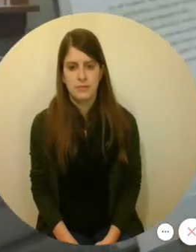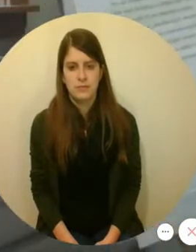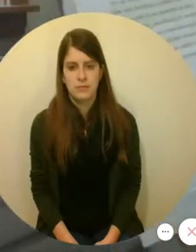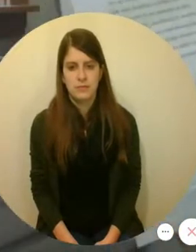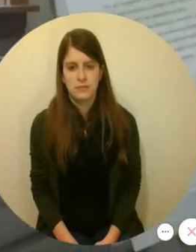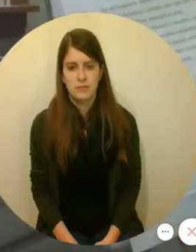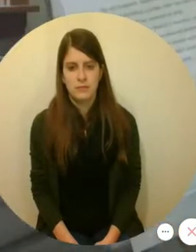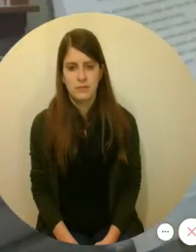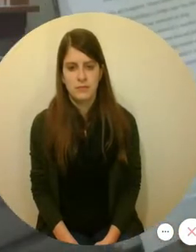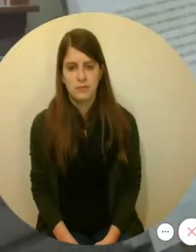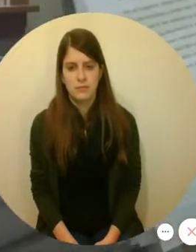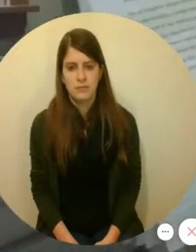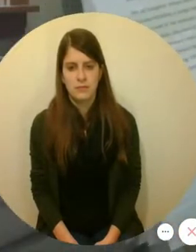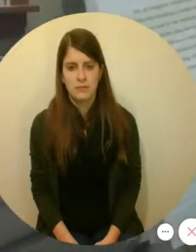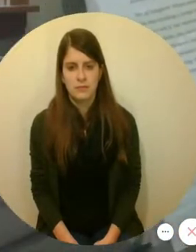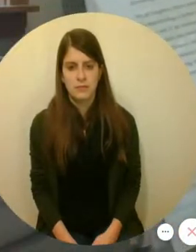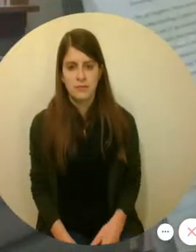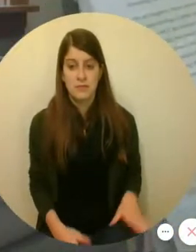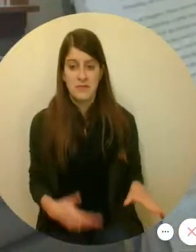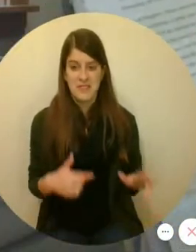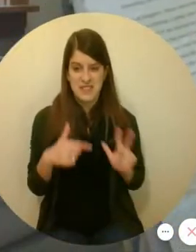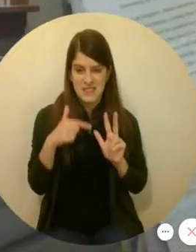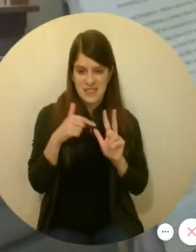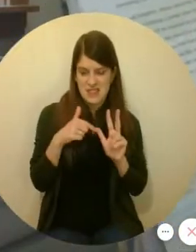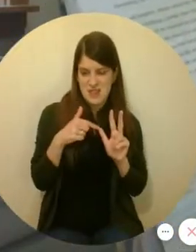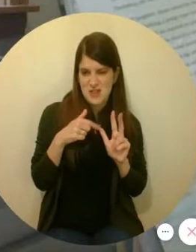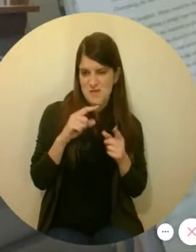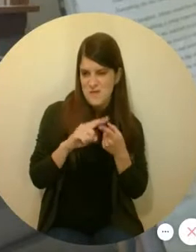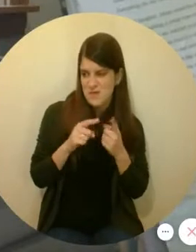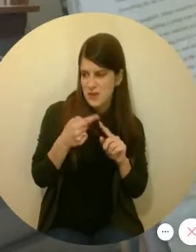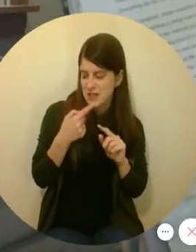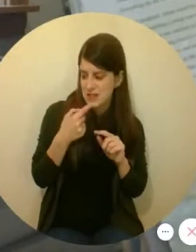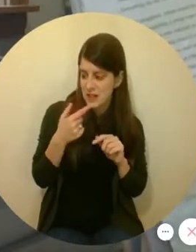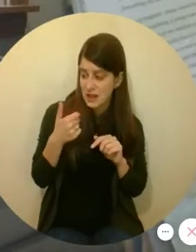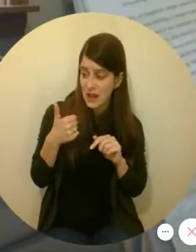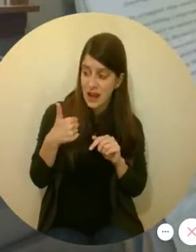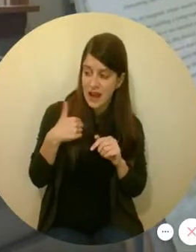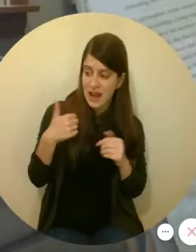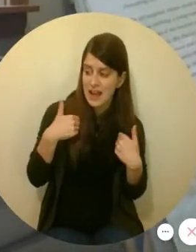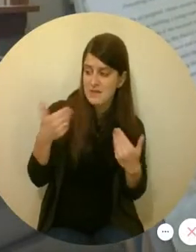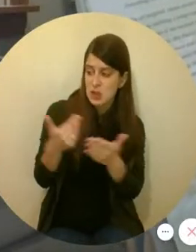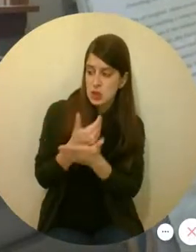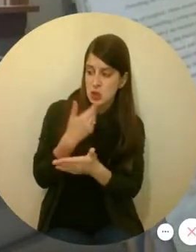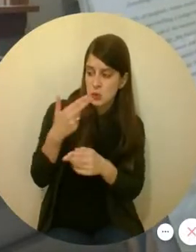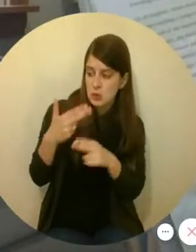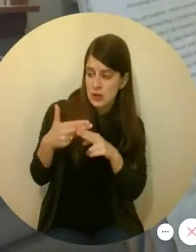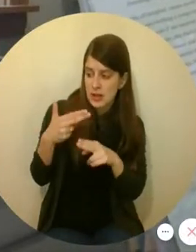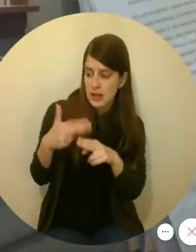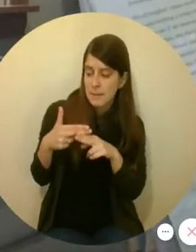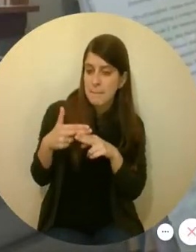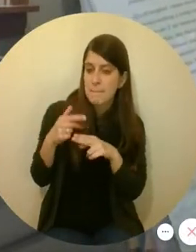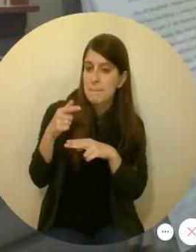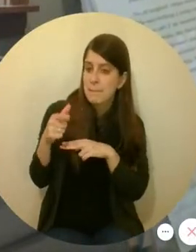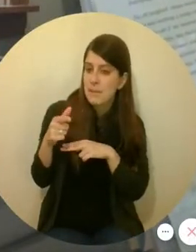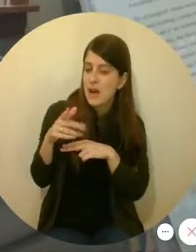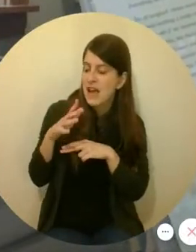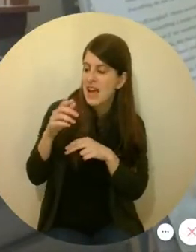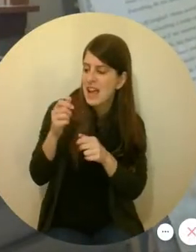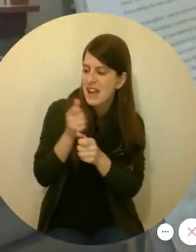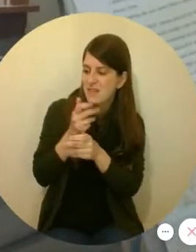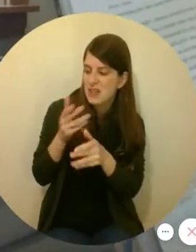I have a new name for her, Kendra whispered. Never knew. Everything she has came from a second-hand